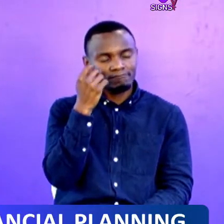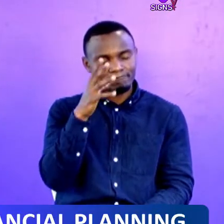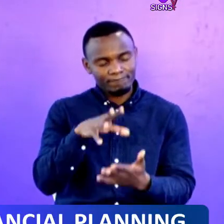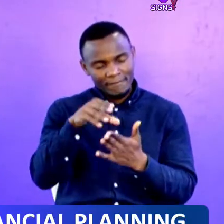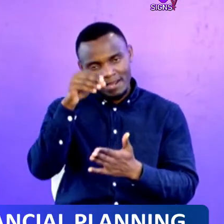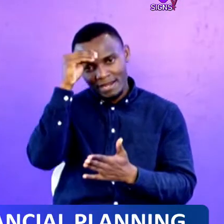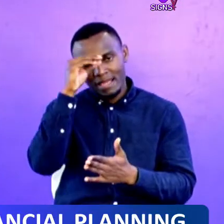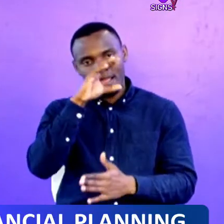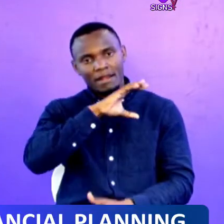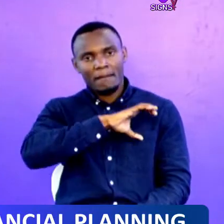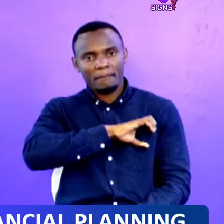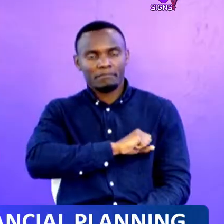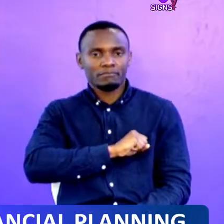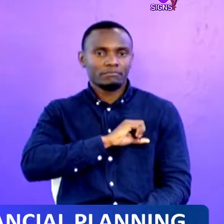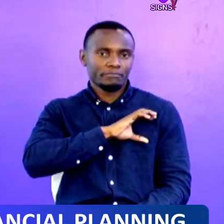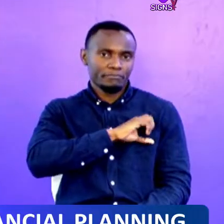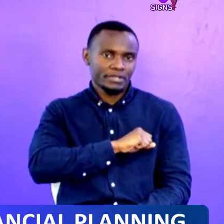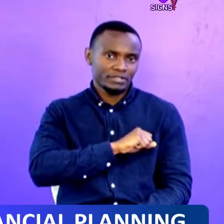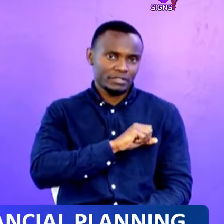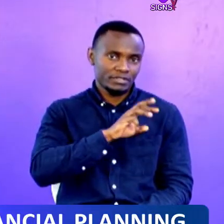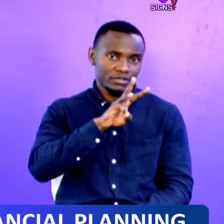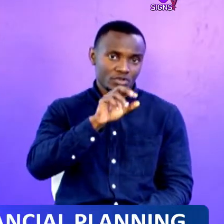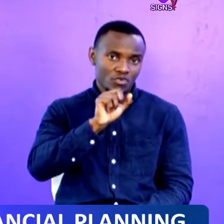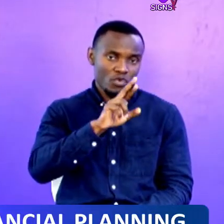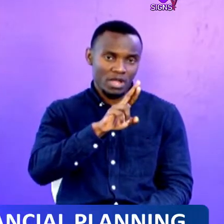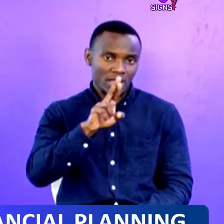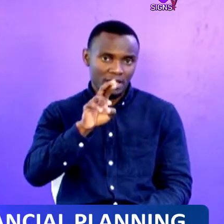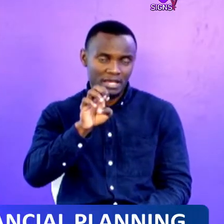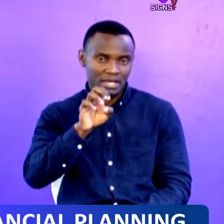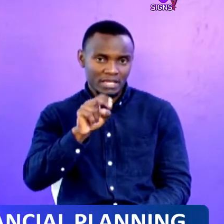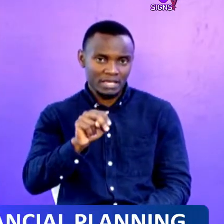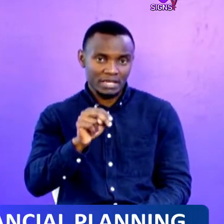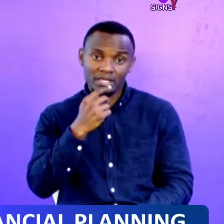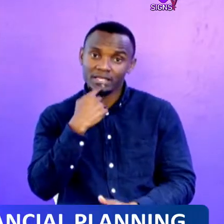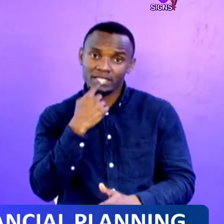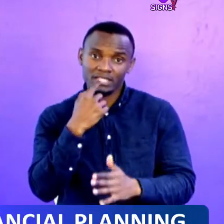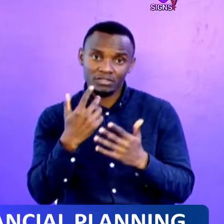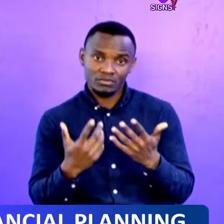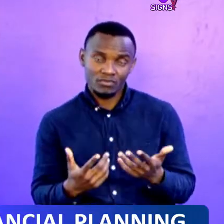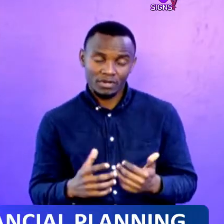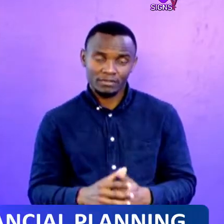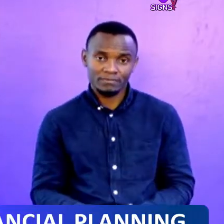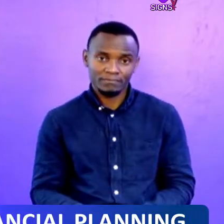okay? Warren Buffett puts it in a slightly different manner. He says,